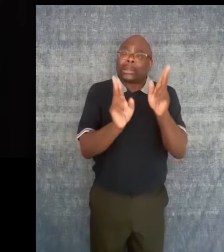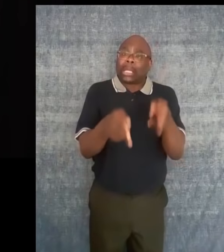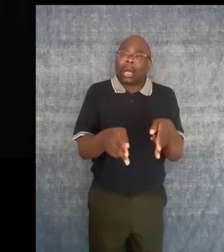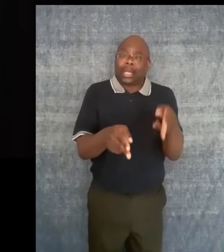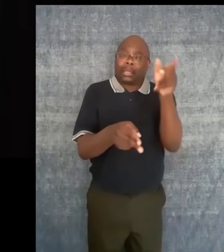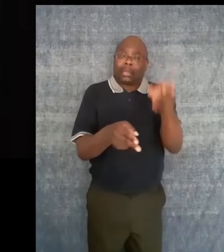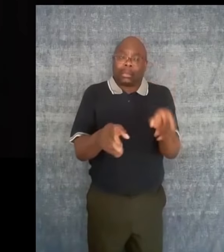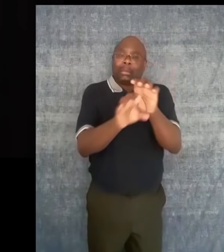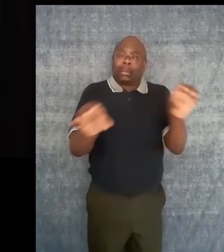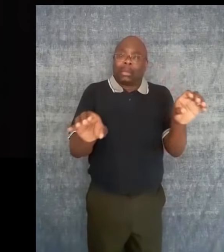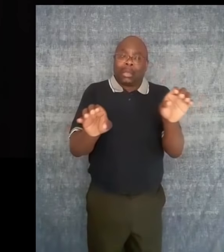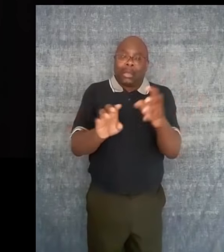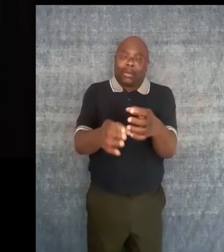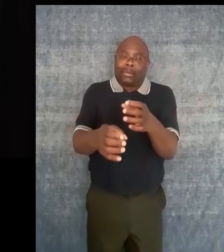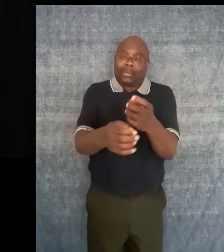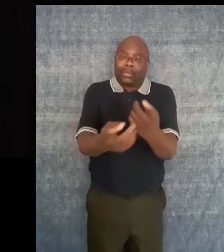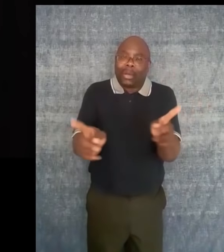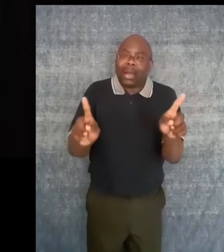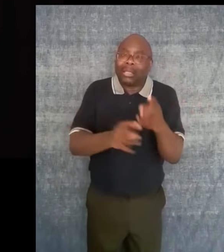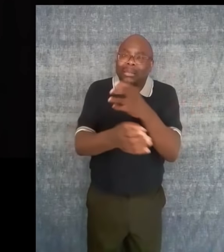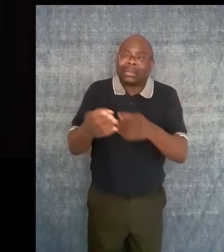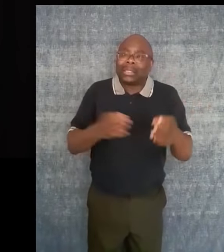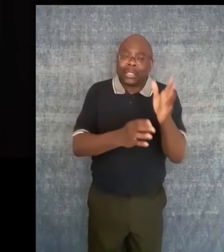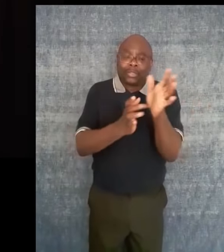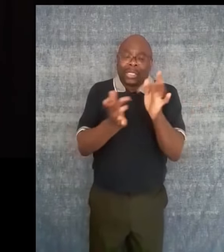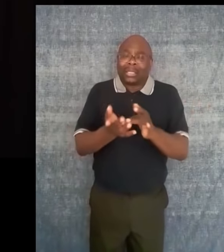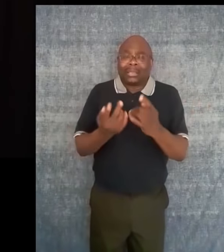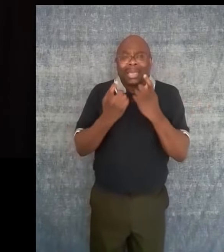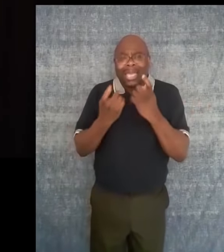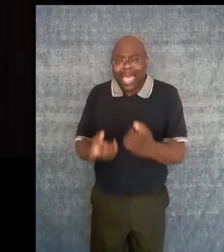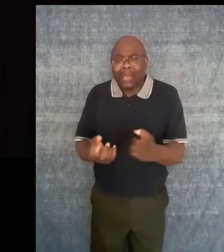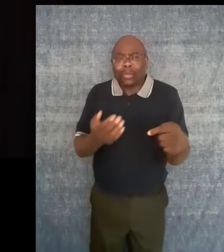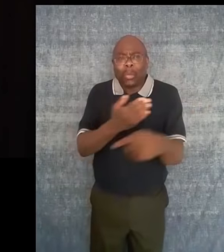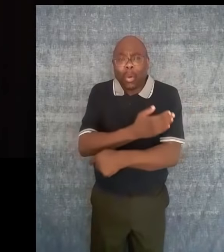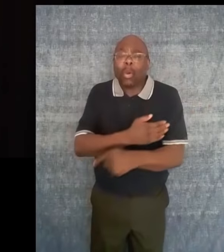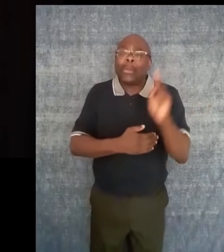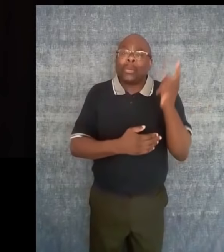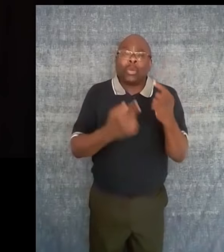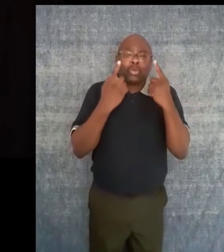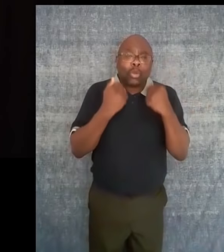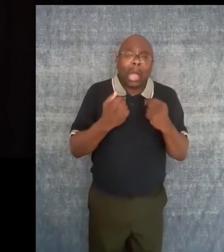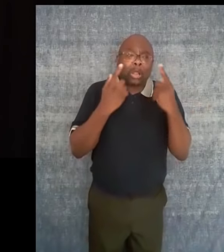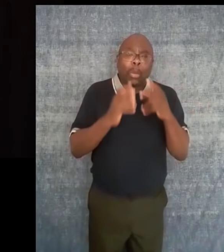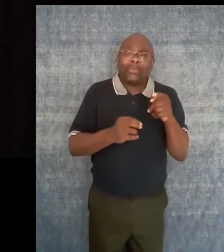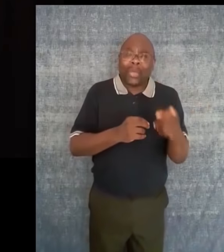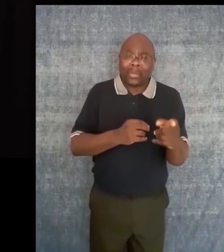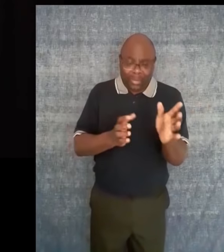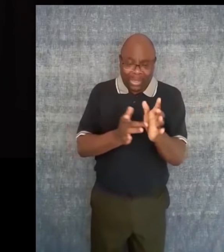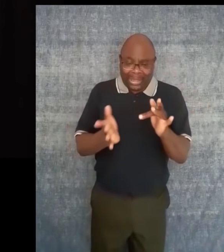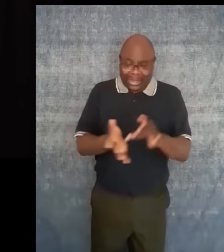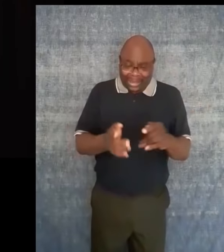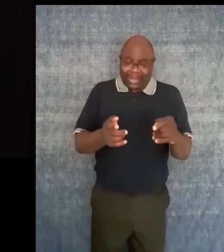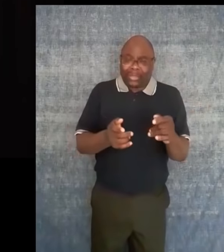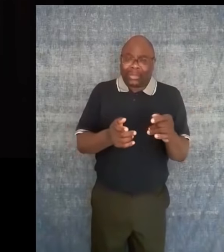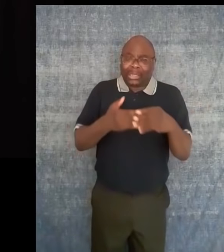us, remembering that he cared for the poor, he wept with those who wept, he washed the disciples' feet.